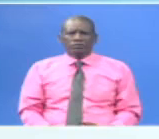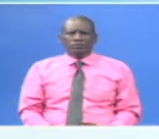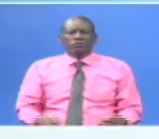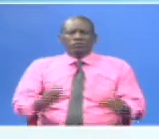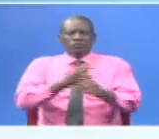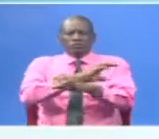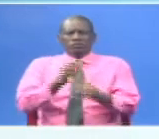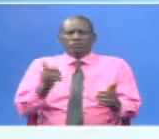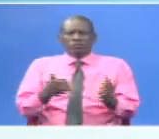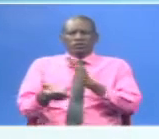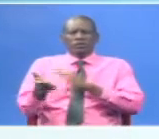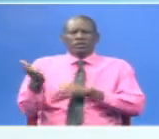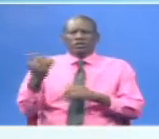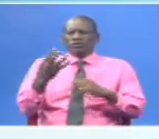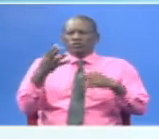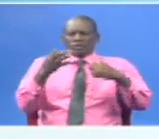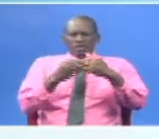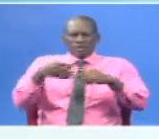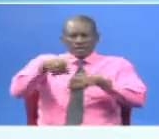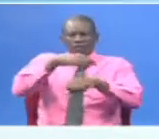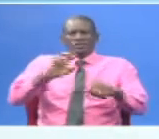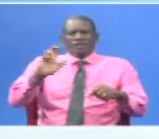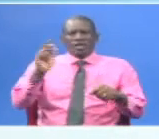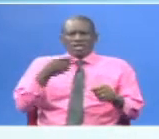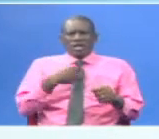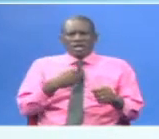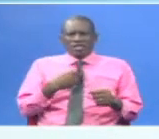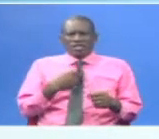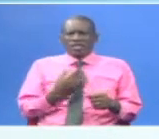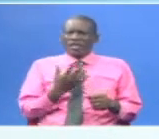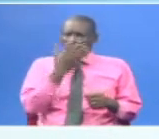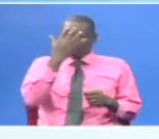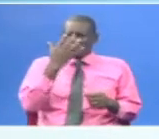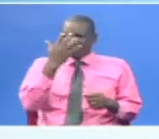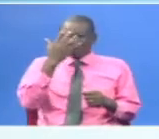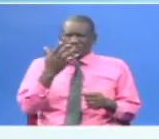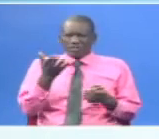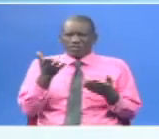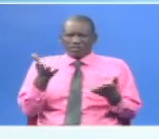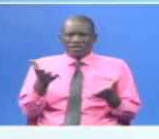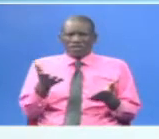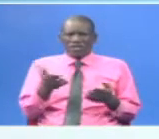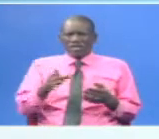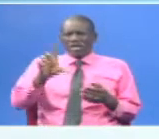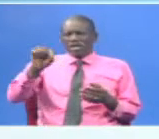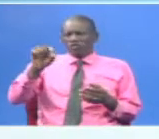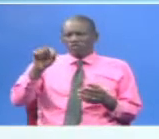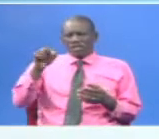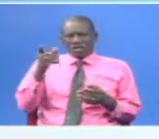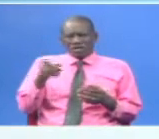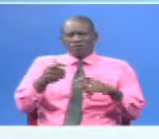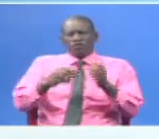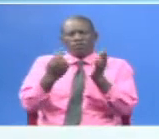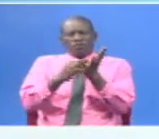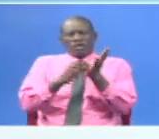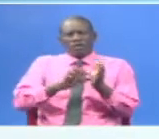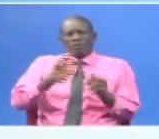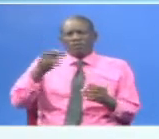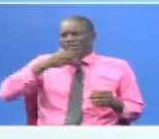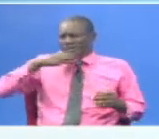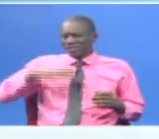Well, in the last 48 hours, Kenyans have been treated to an embarrassing, nay, an appalling Twitter meltdown from Uganda's president's